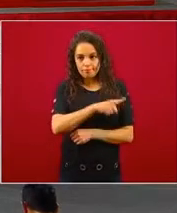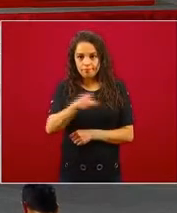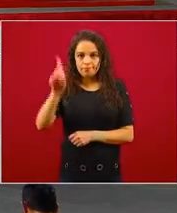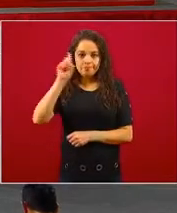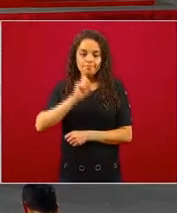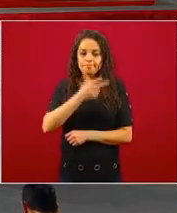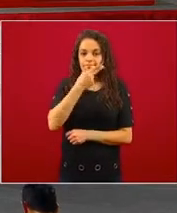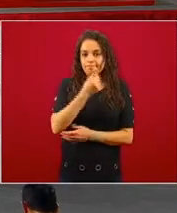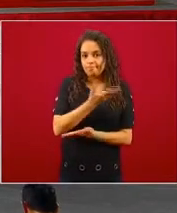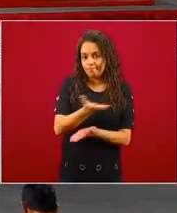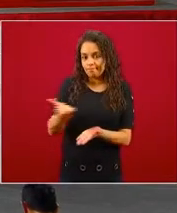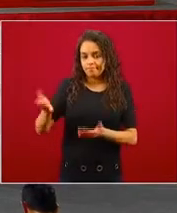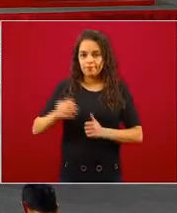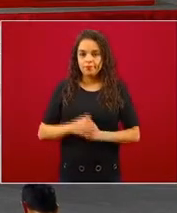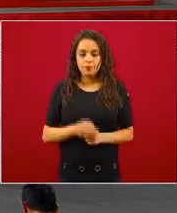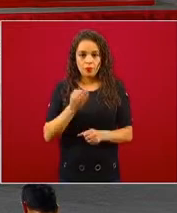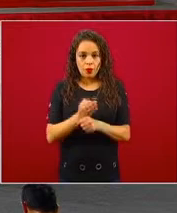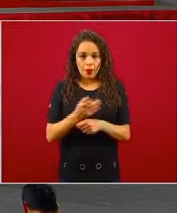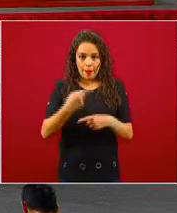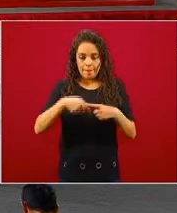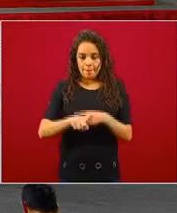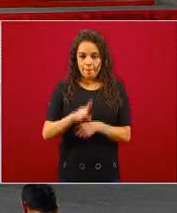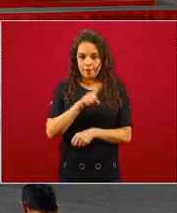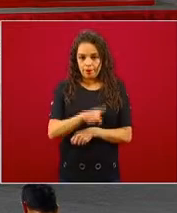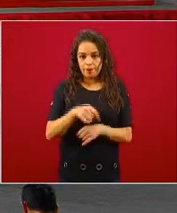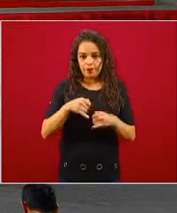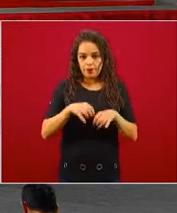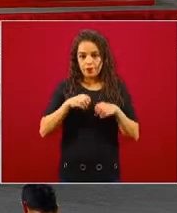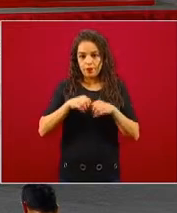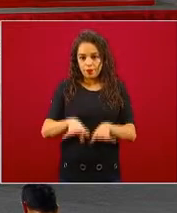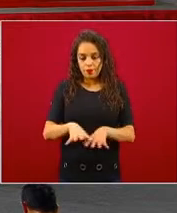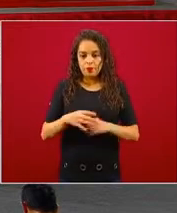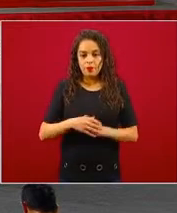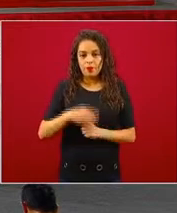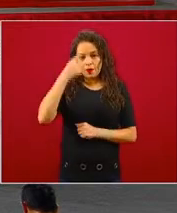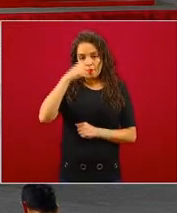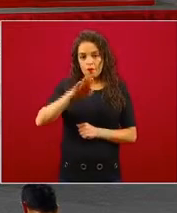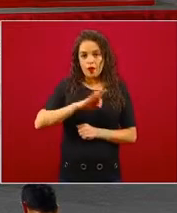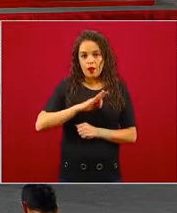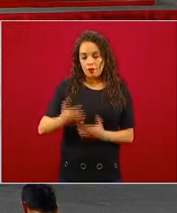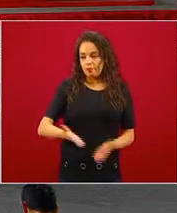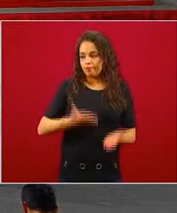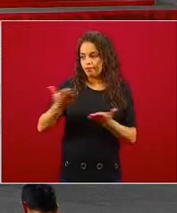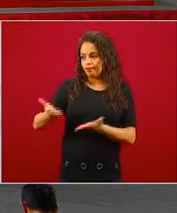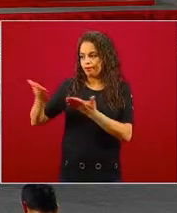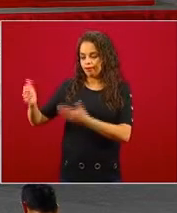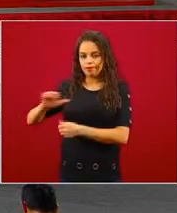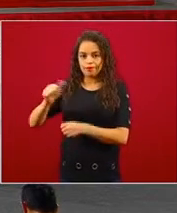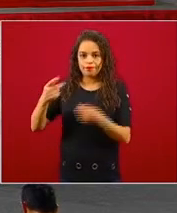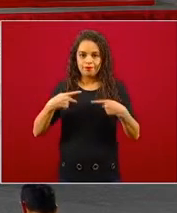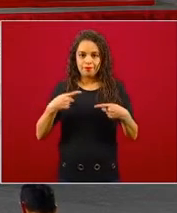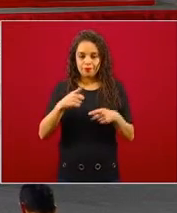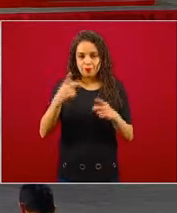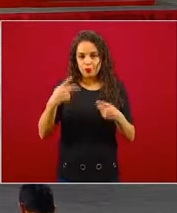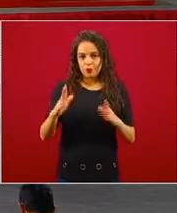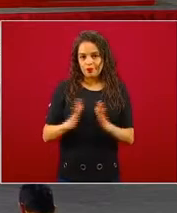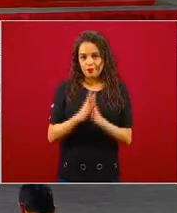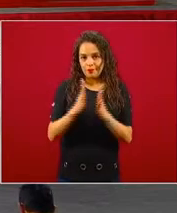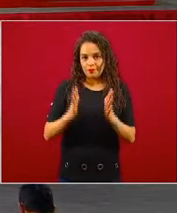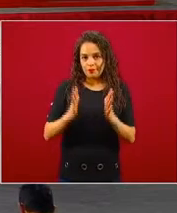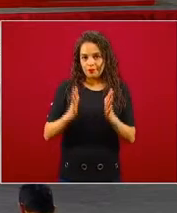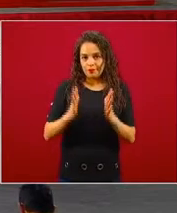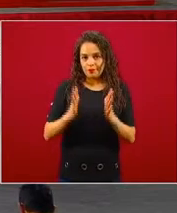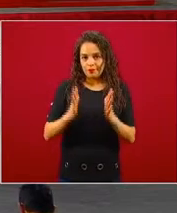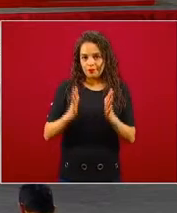todos. Vamos a hacer el informe. Good evening, everyone. We're going to do the executive report in order to